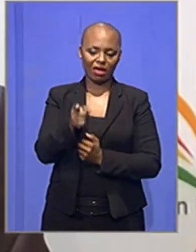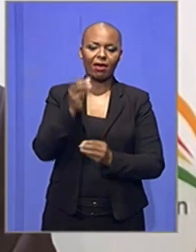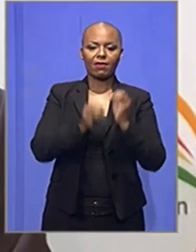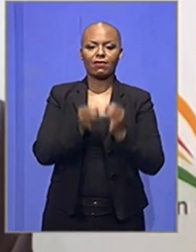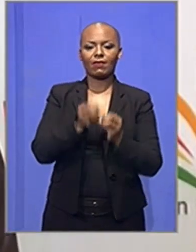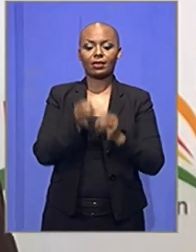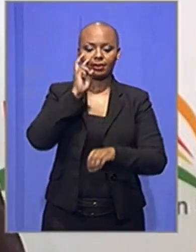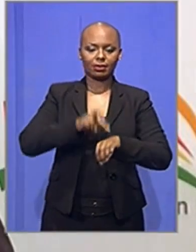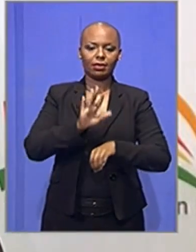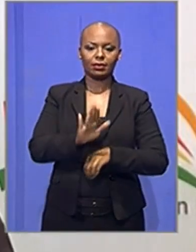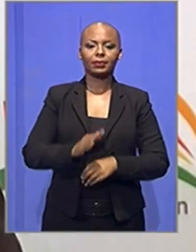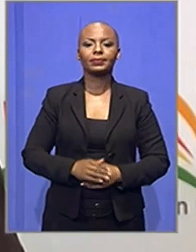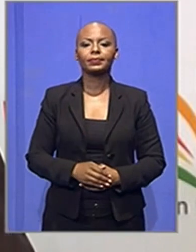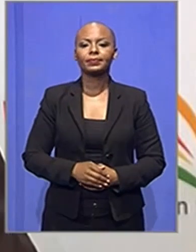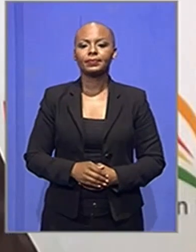News, Pretoria.